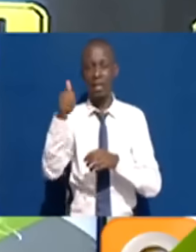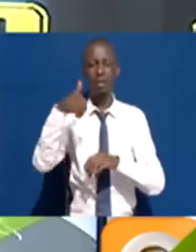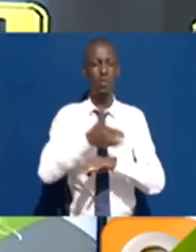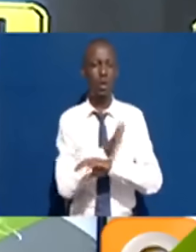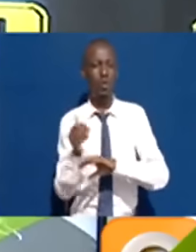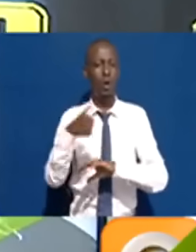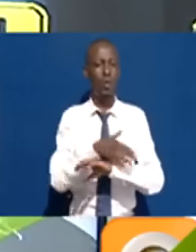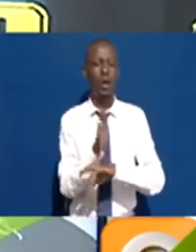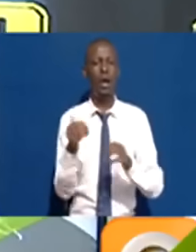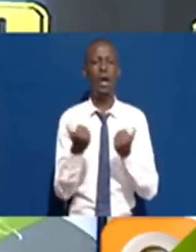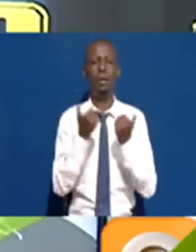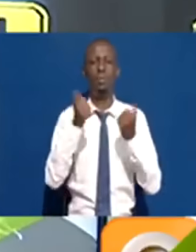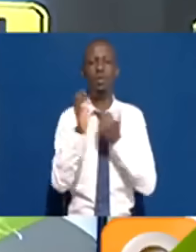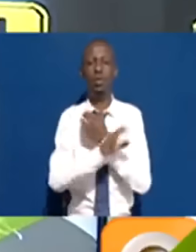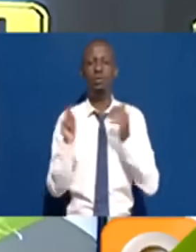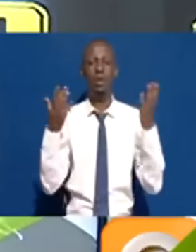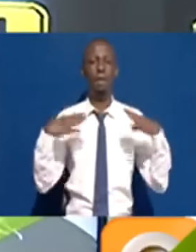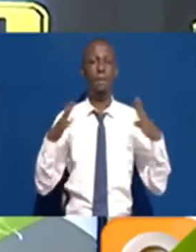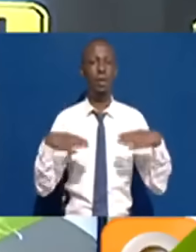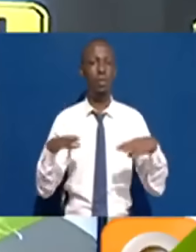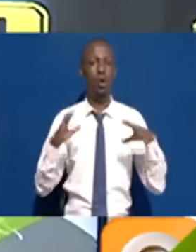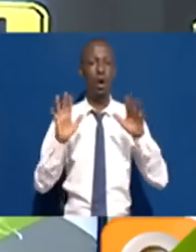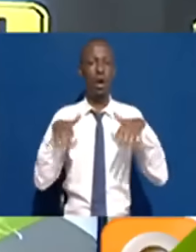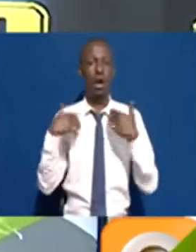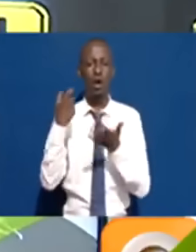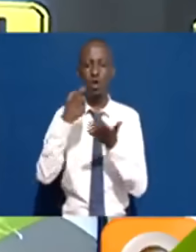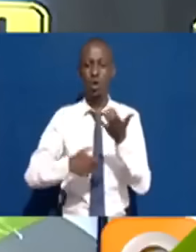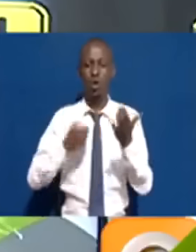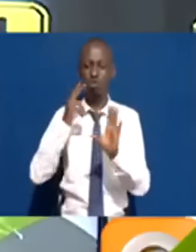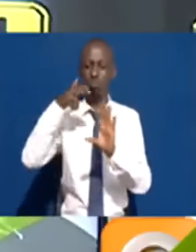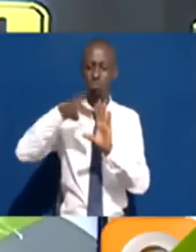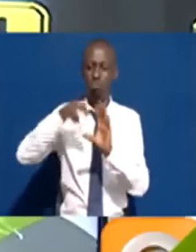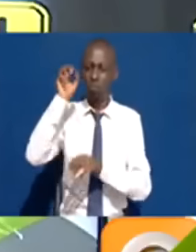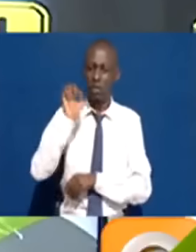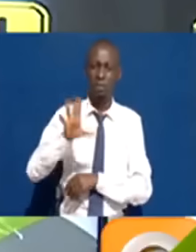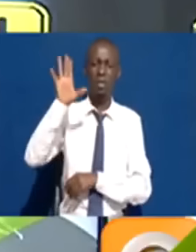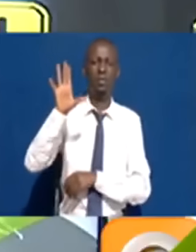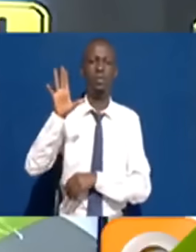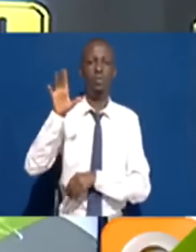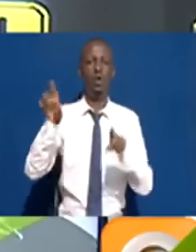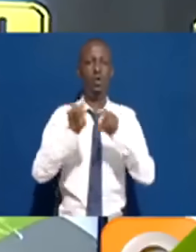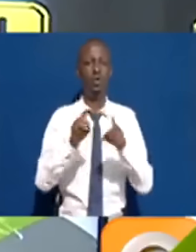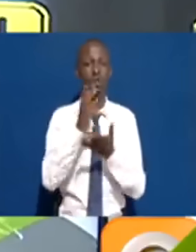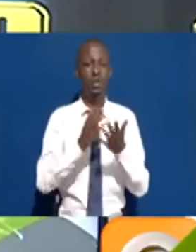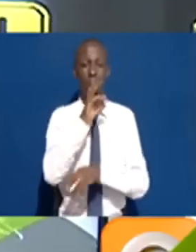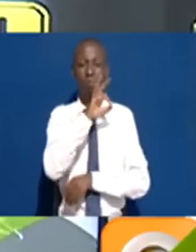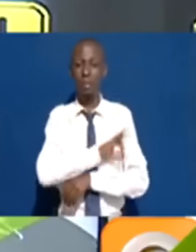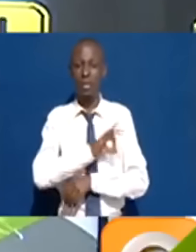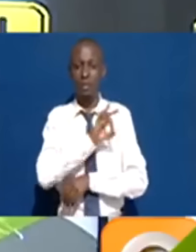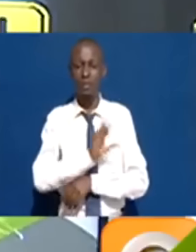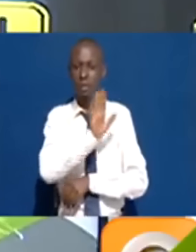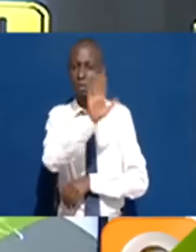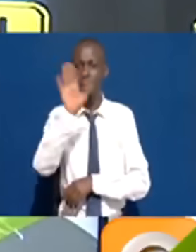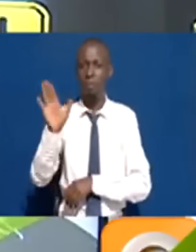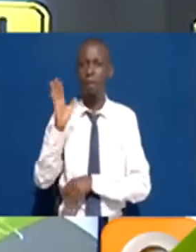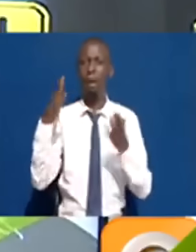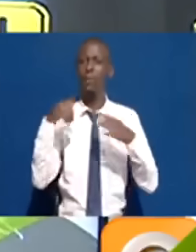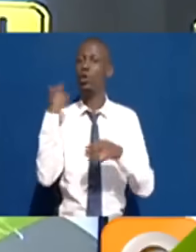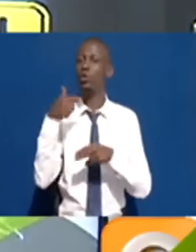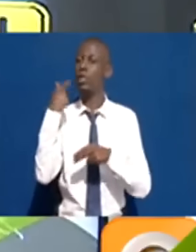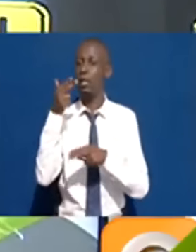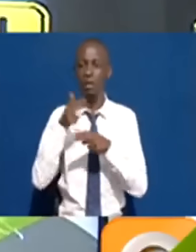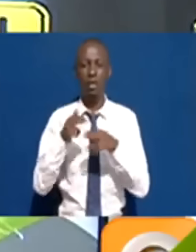to rip off Kenyans through exorbitant fuel prices, with part of the proceeds going into the pockets of unnamed